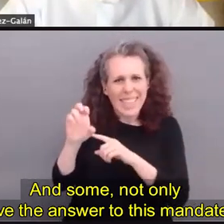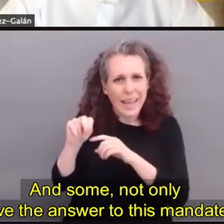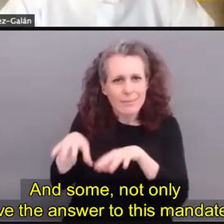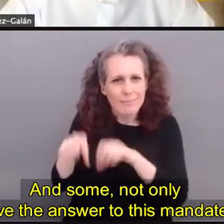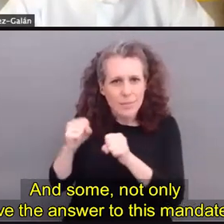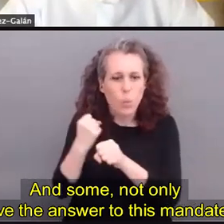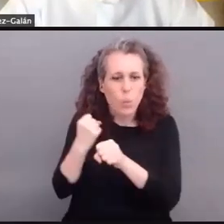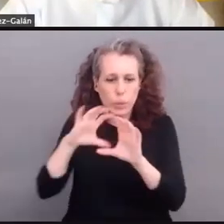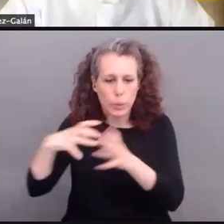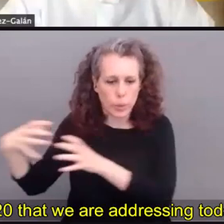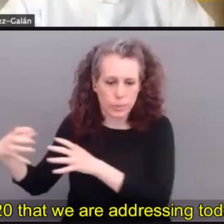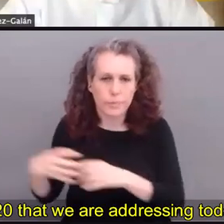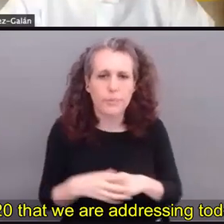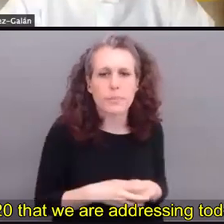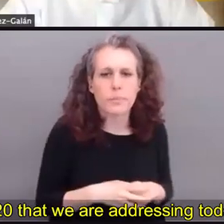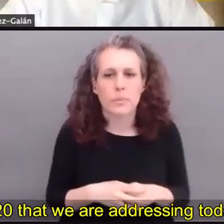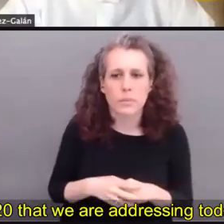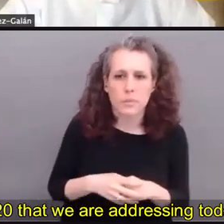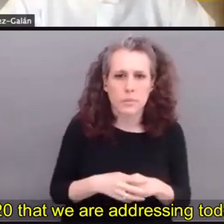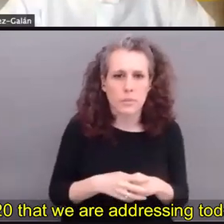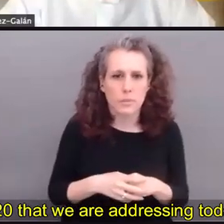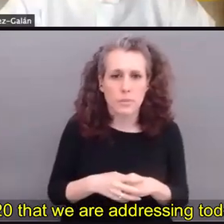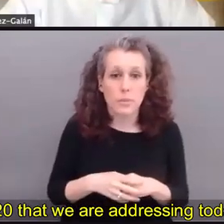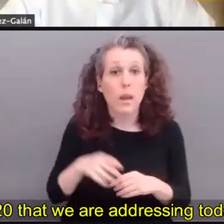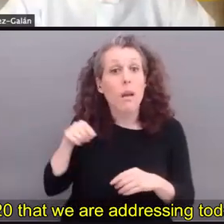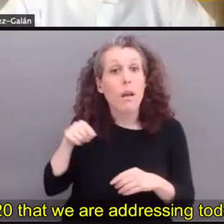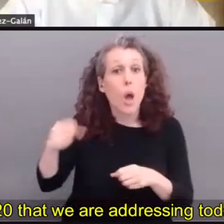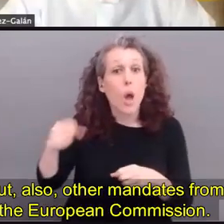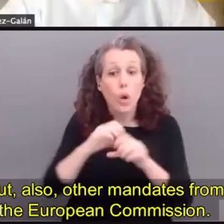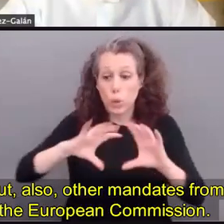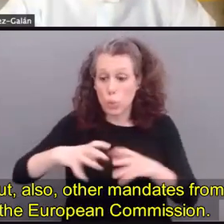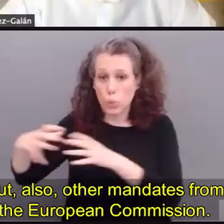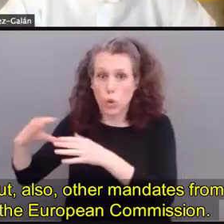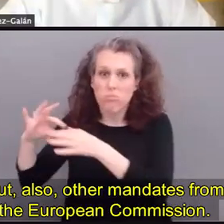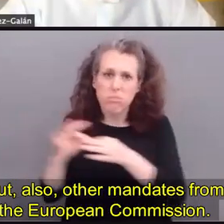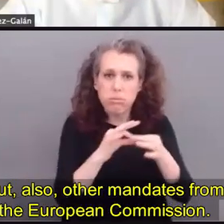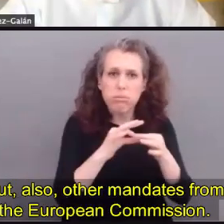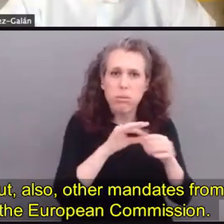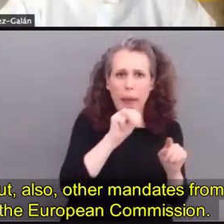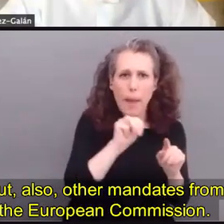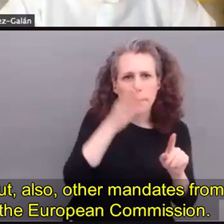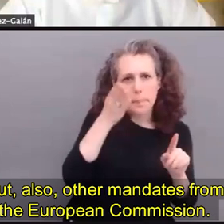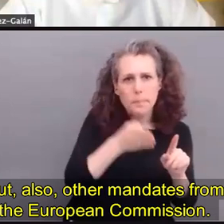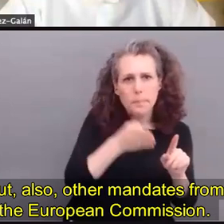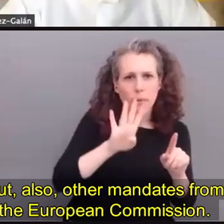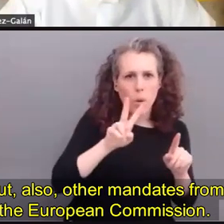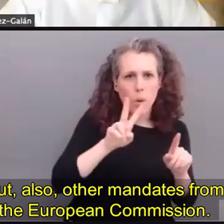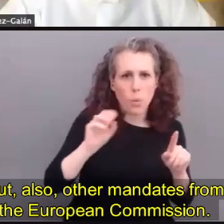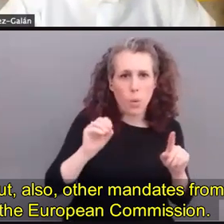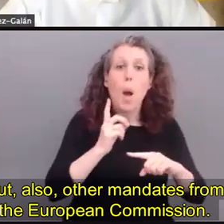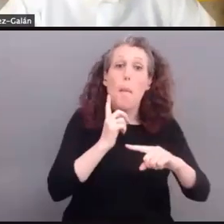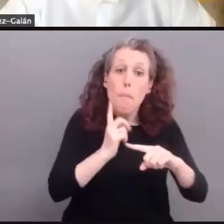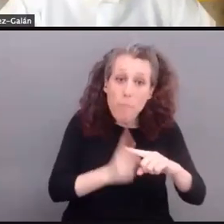to this mandate 420 that we are addressing today, but also other mandates from the